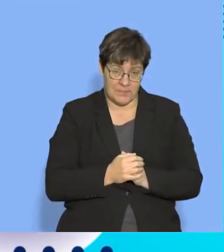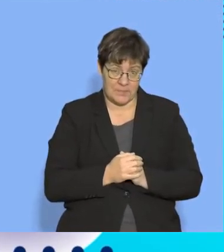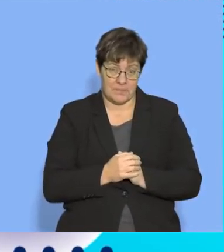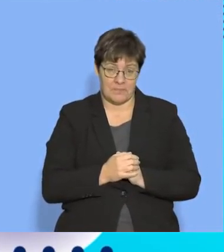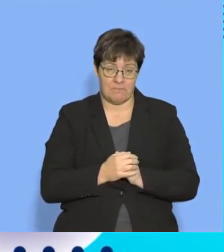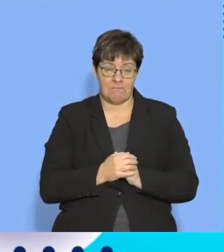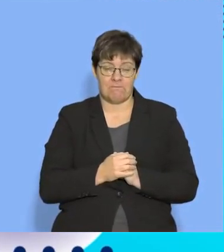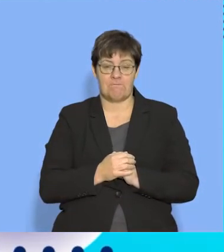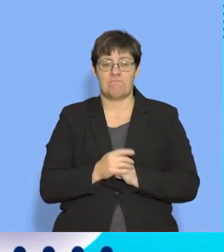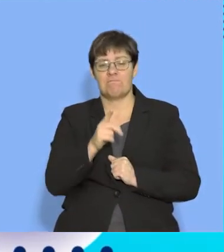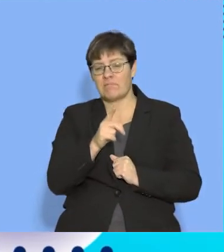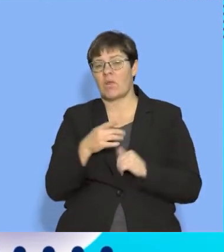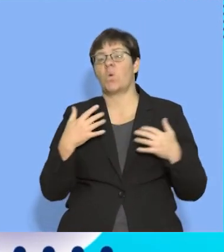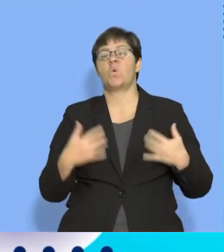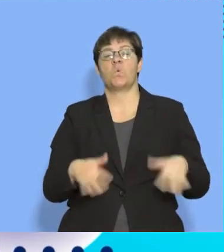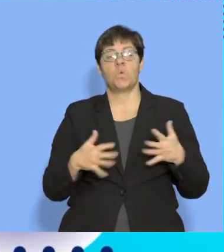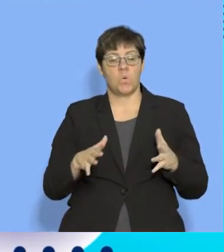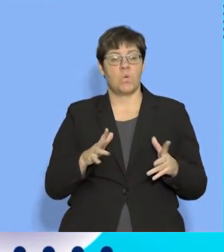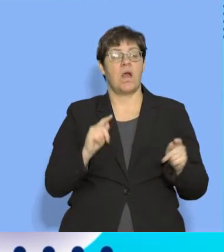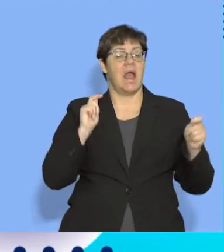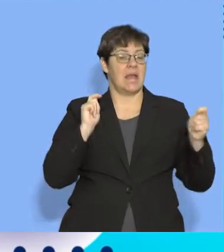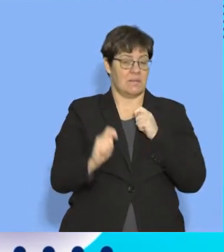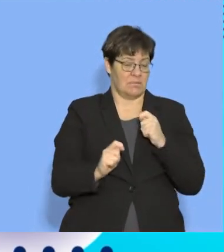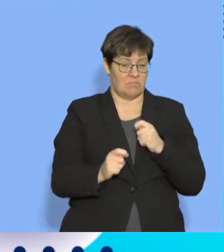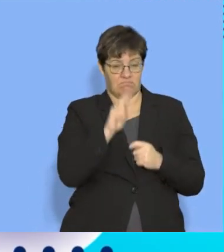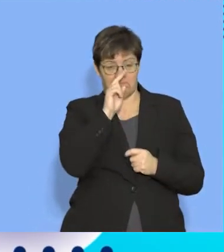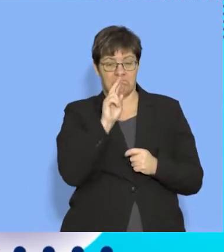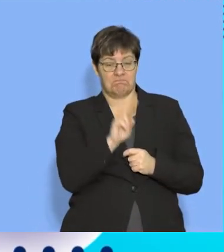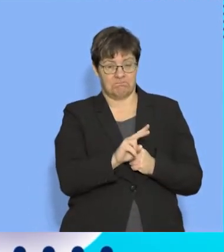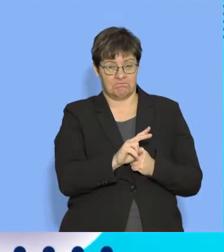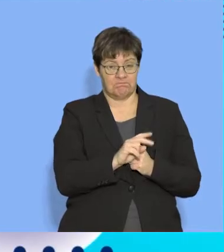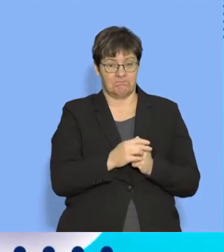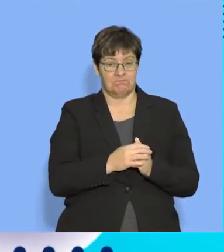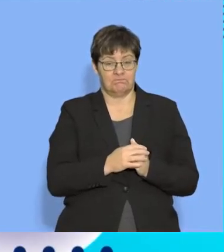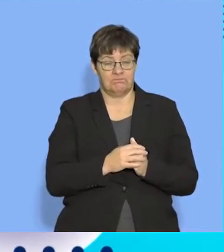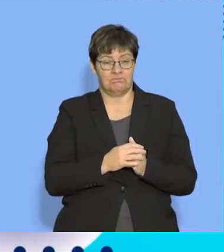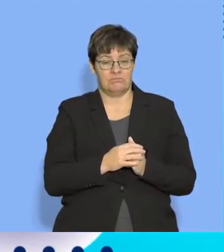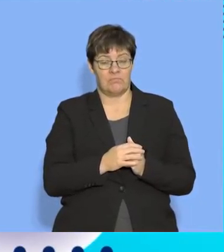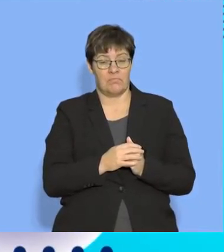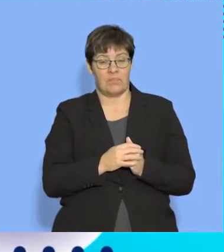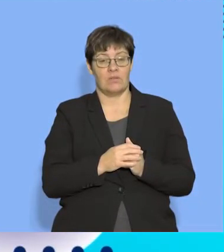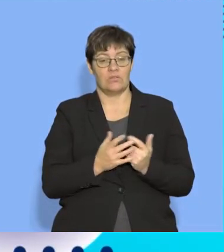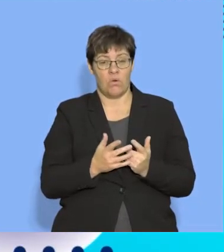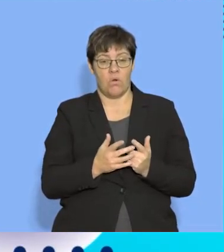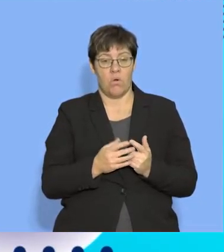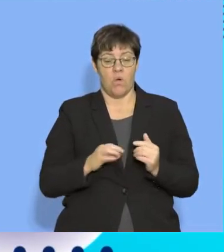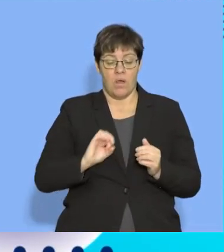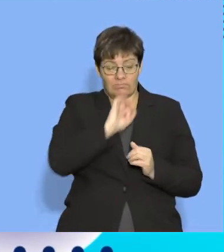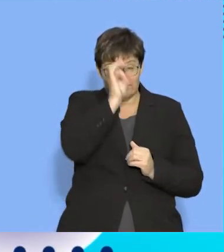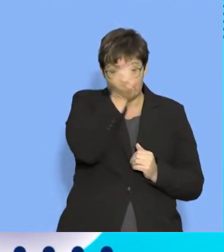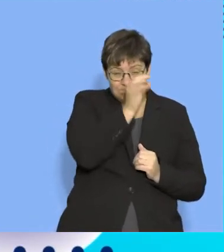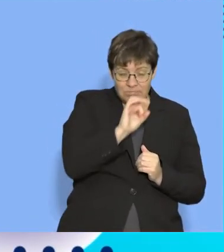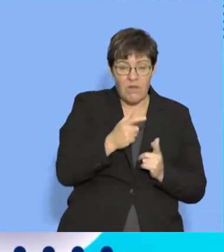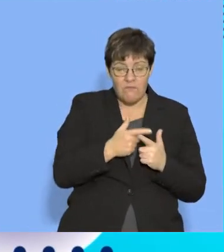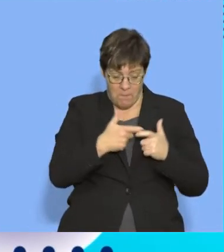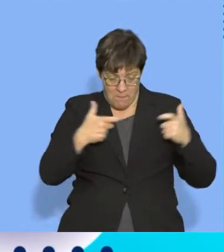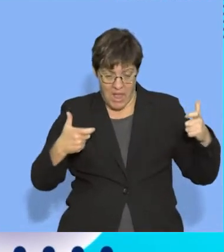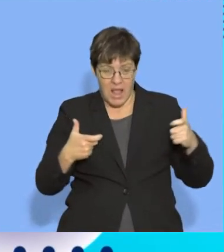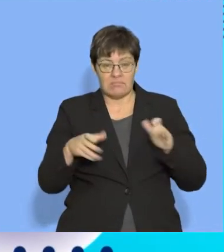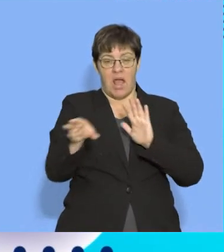of the nutrients can take place. And that's a remarkable adaptation that we see in terms of the efficiency of the